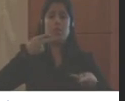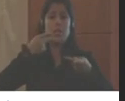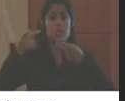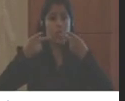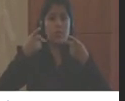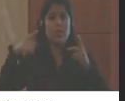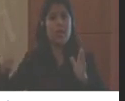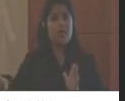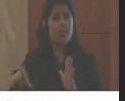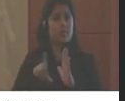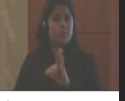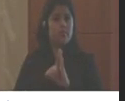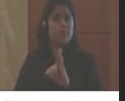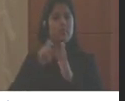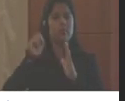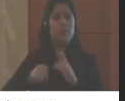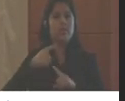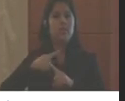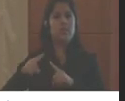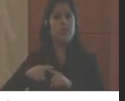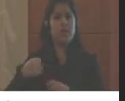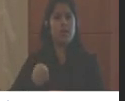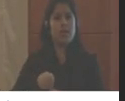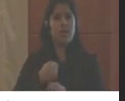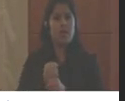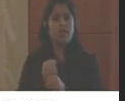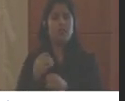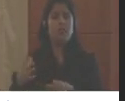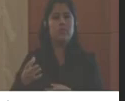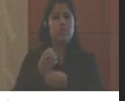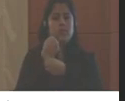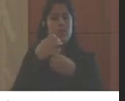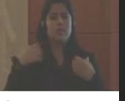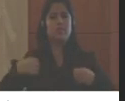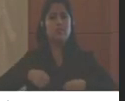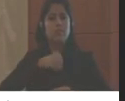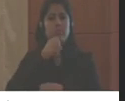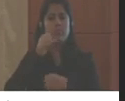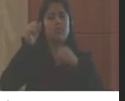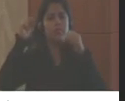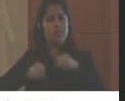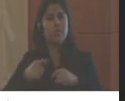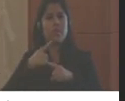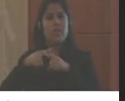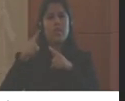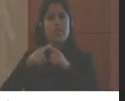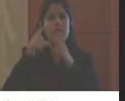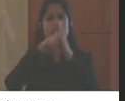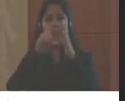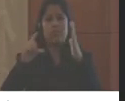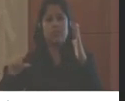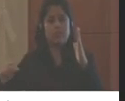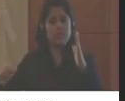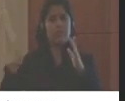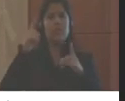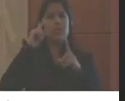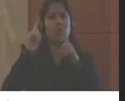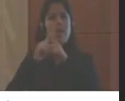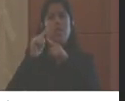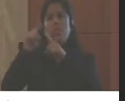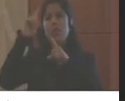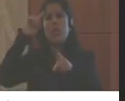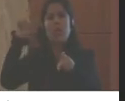public policies by law and actions in matter of civil protection are coherent with the Hyogo framework of